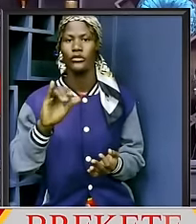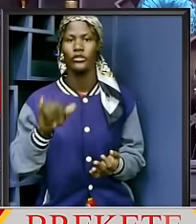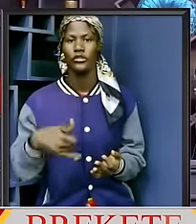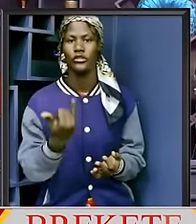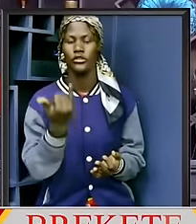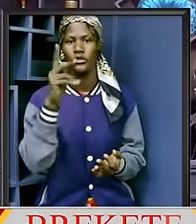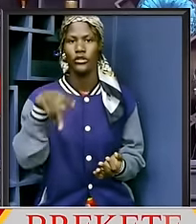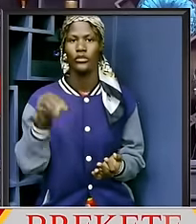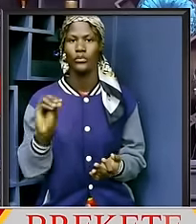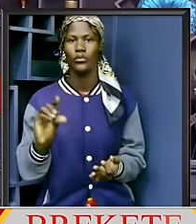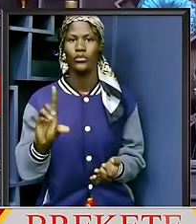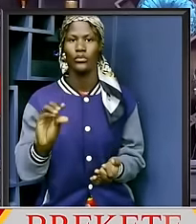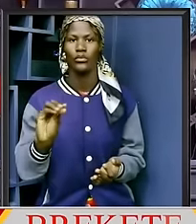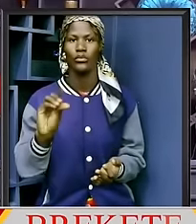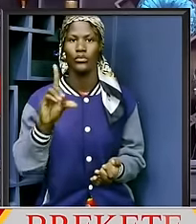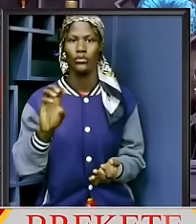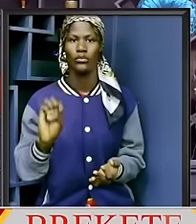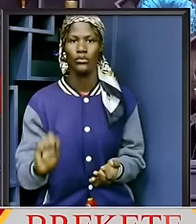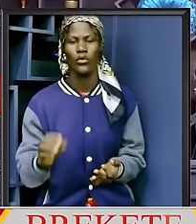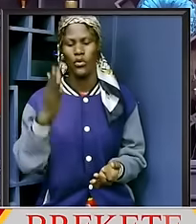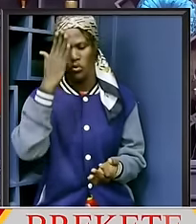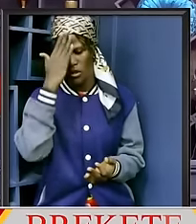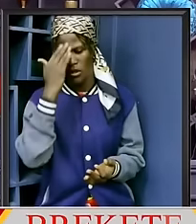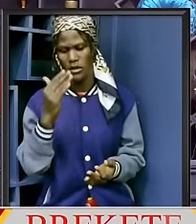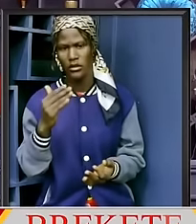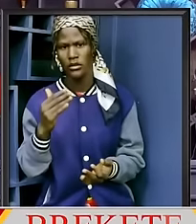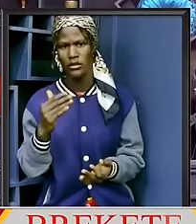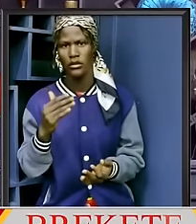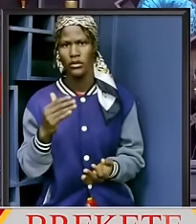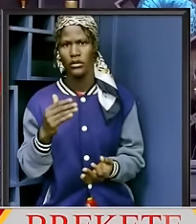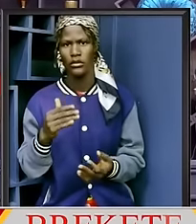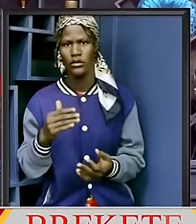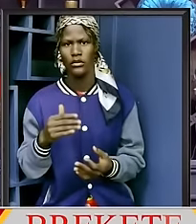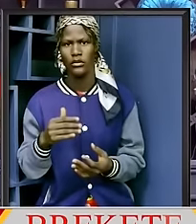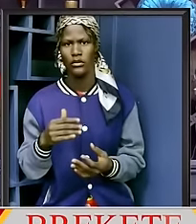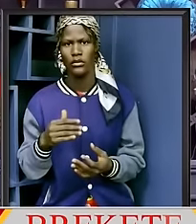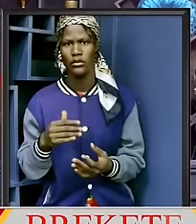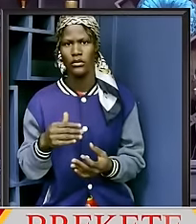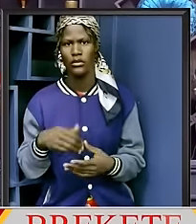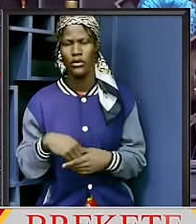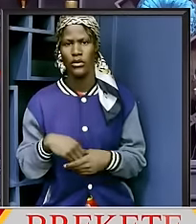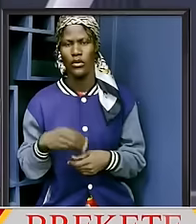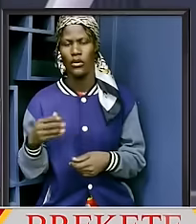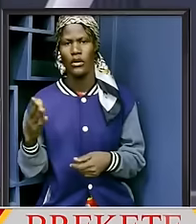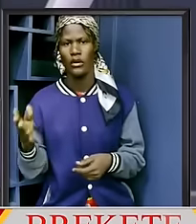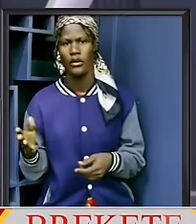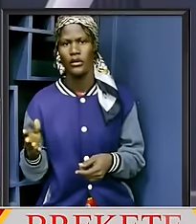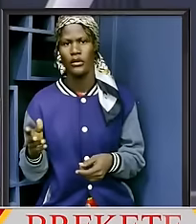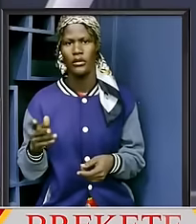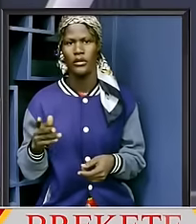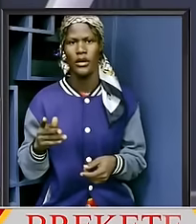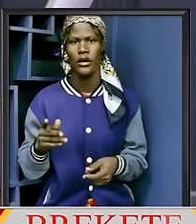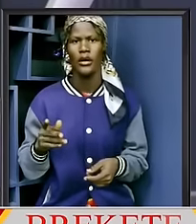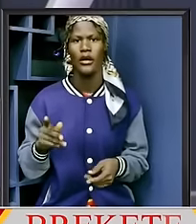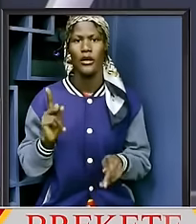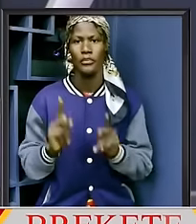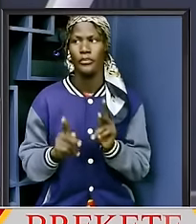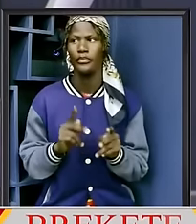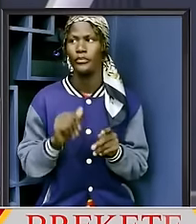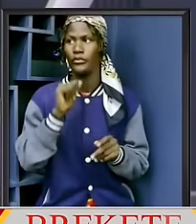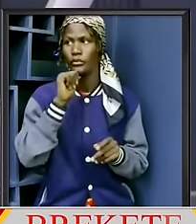So why is the other party not in the studio? Elder. Please, no. See one microphone